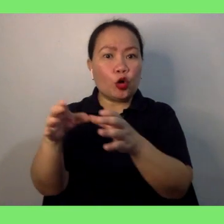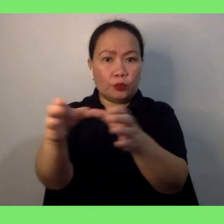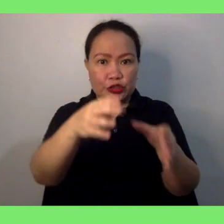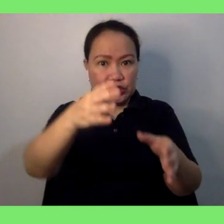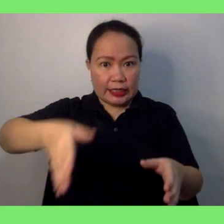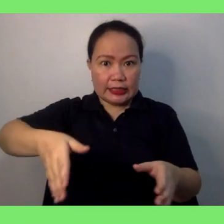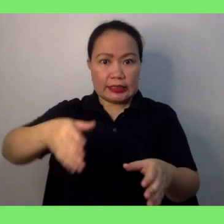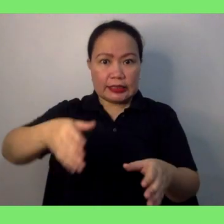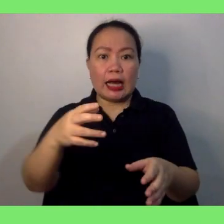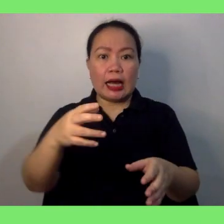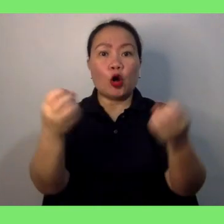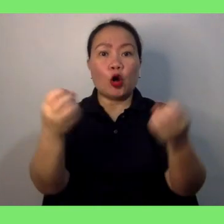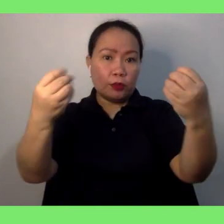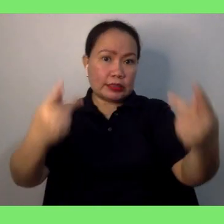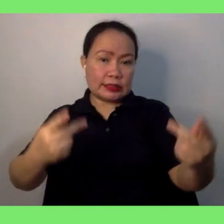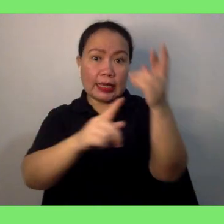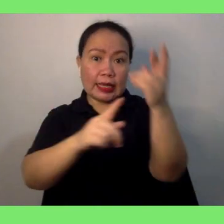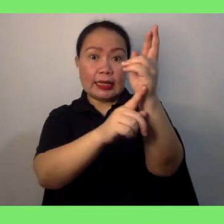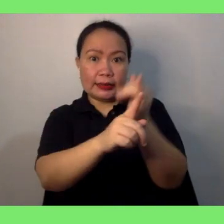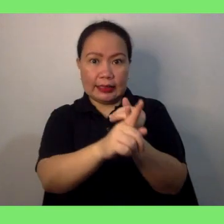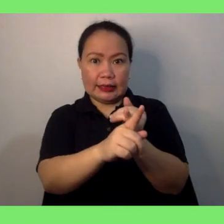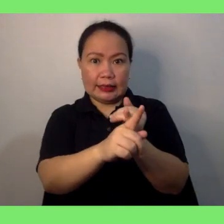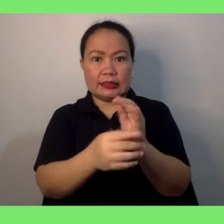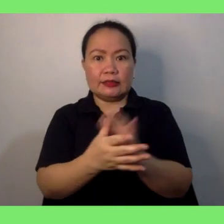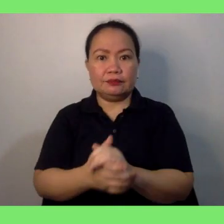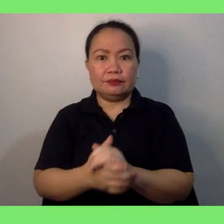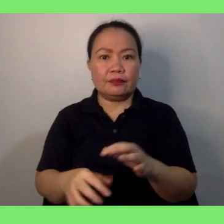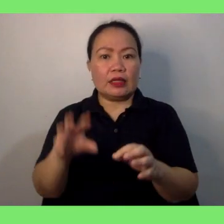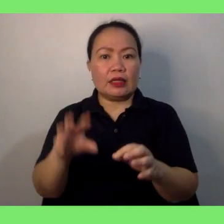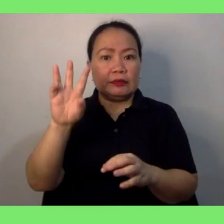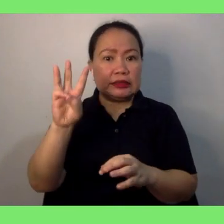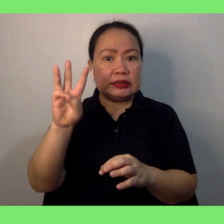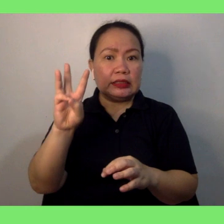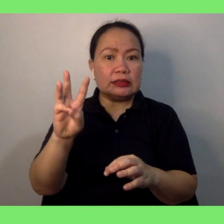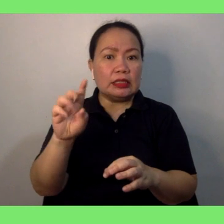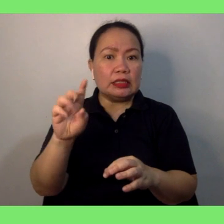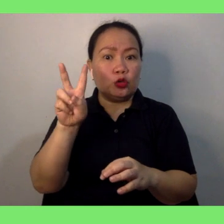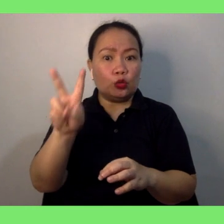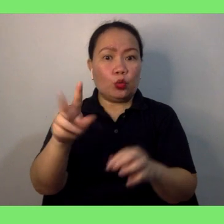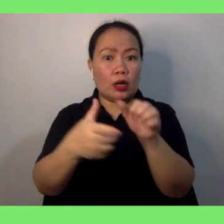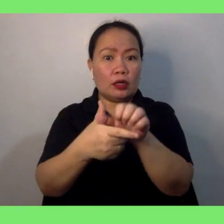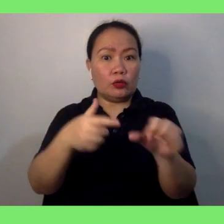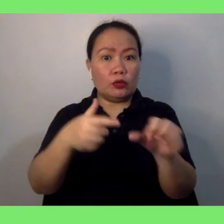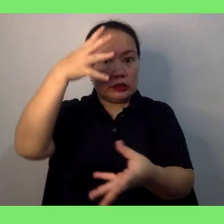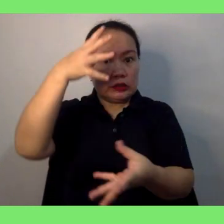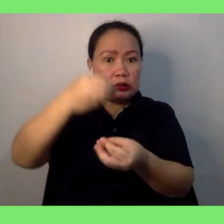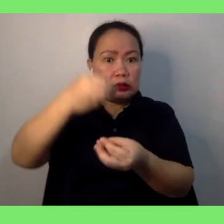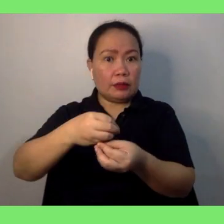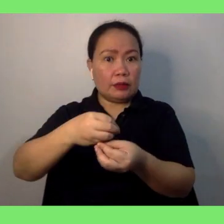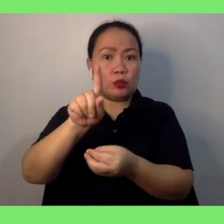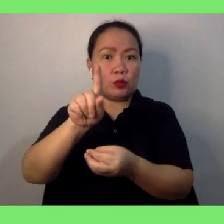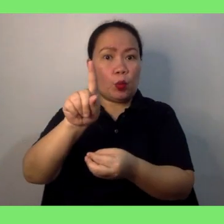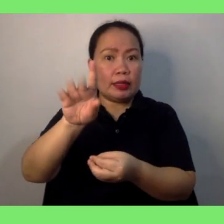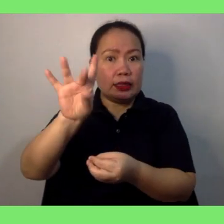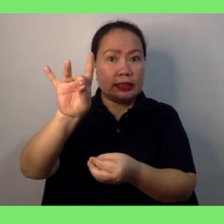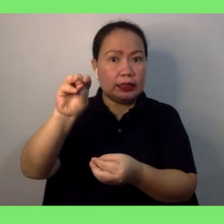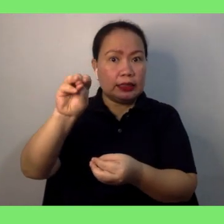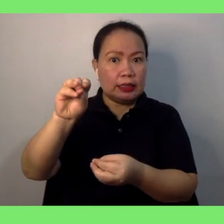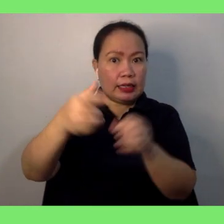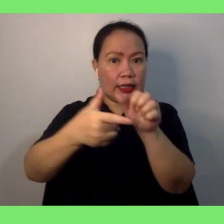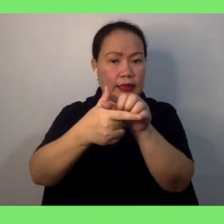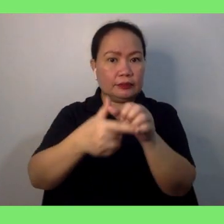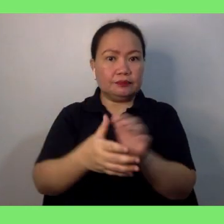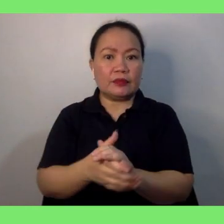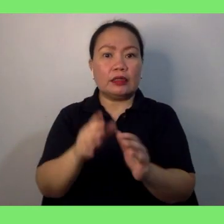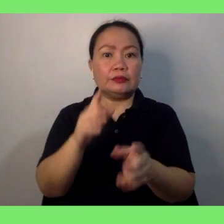the sum of their measures of the two angles is 180, anong tawag natin doon? Supplementary. If